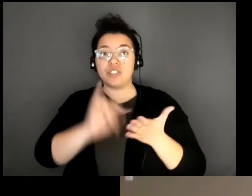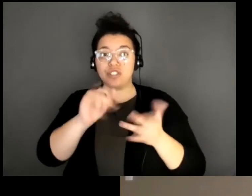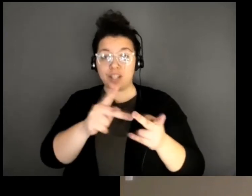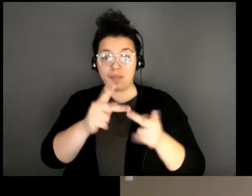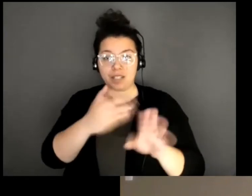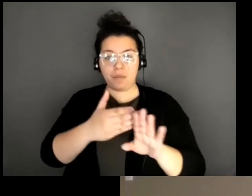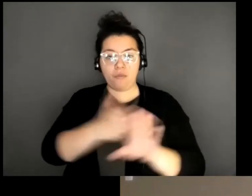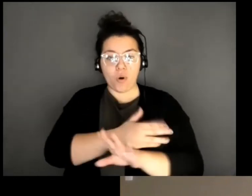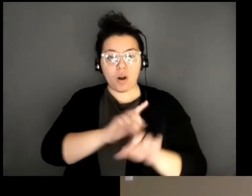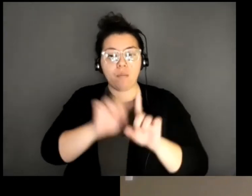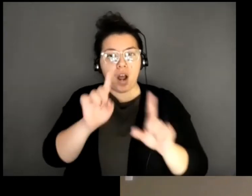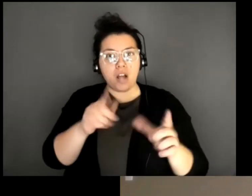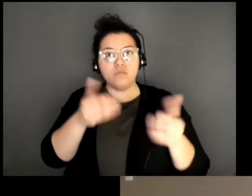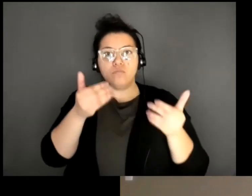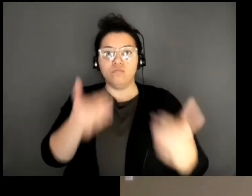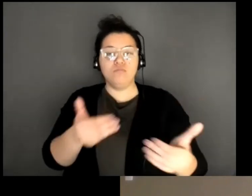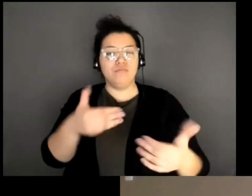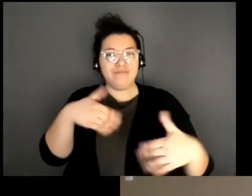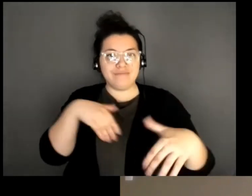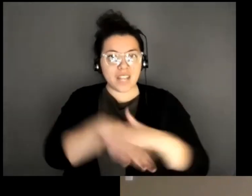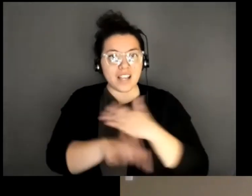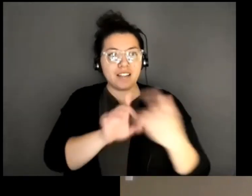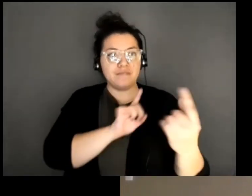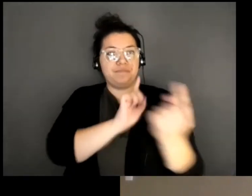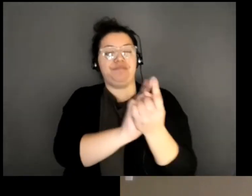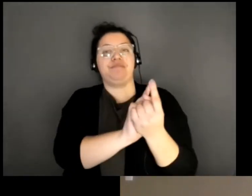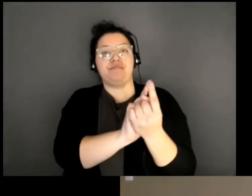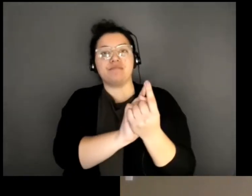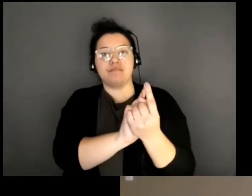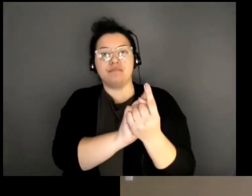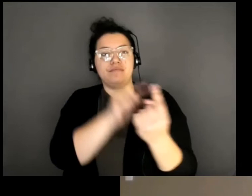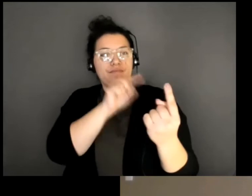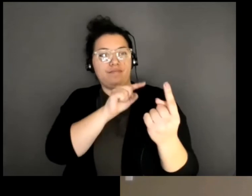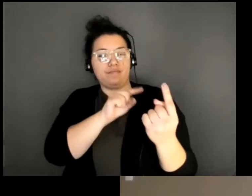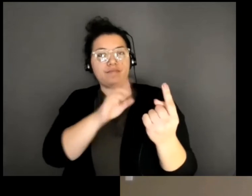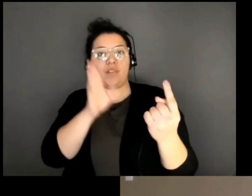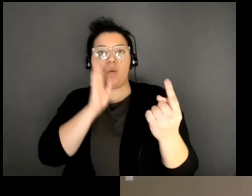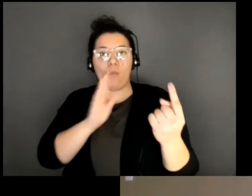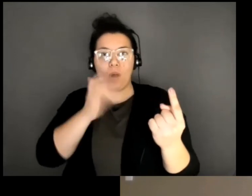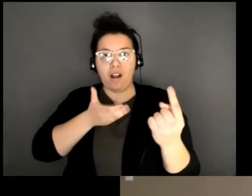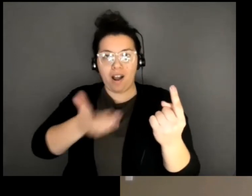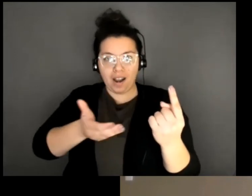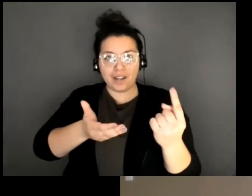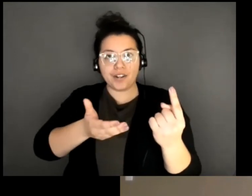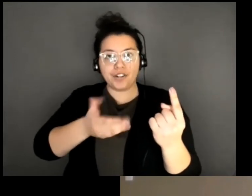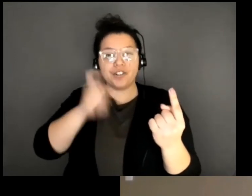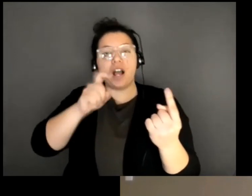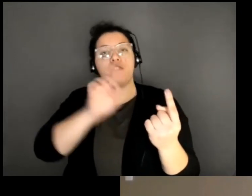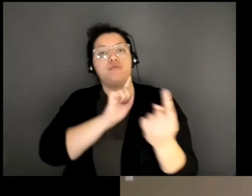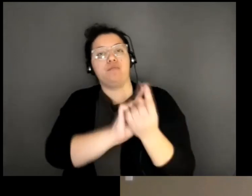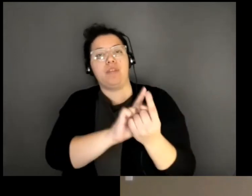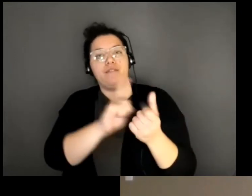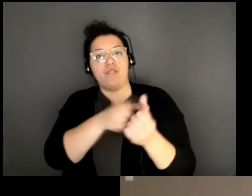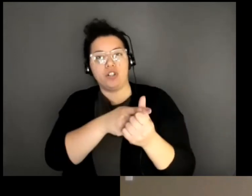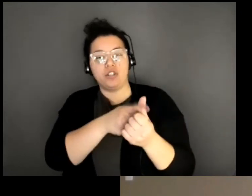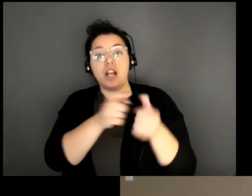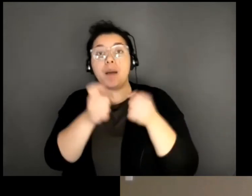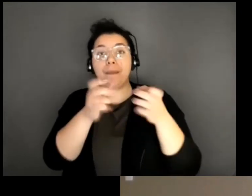out there and put yourself in front of the person who's in charge of making the hiring decisions. Managers want to talk to